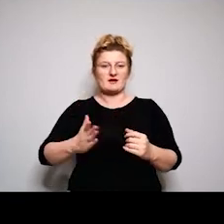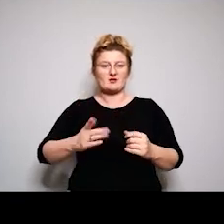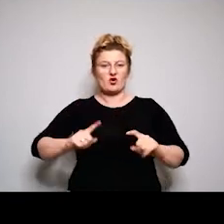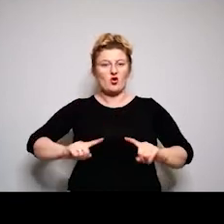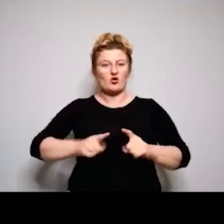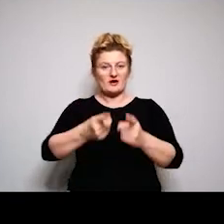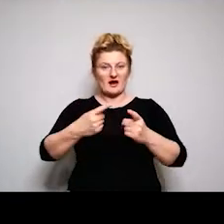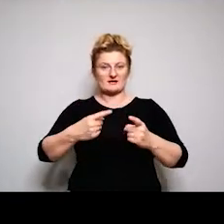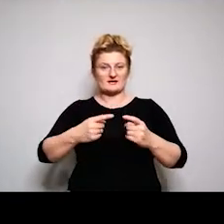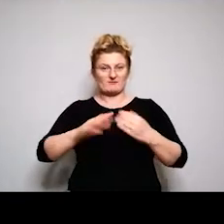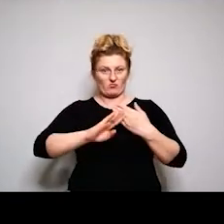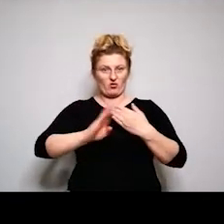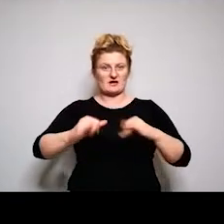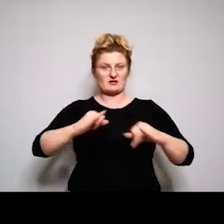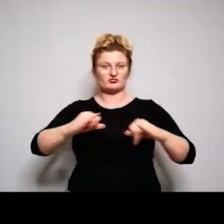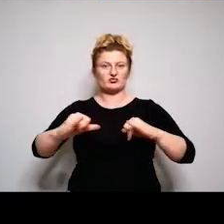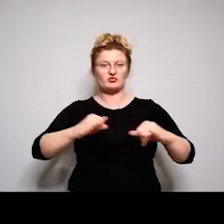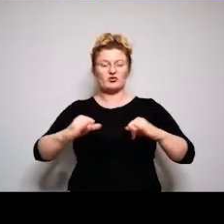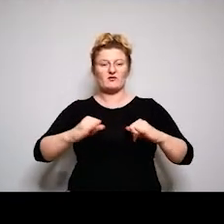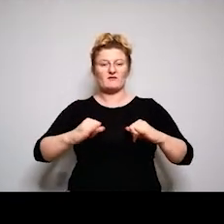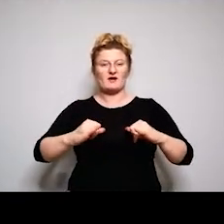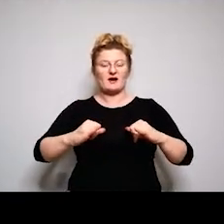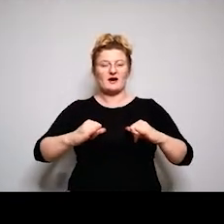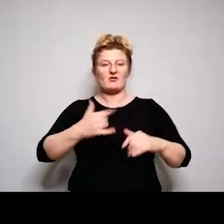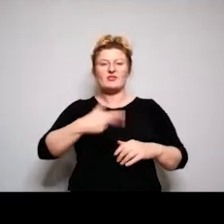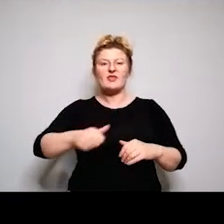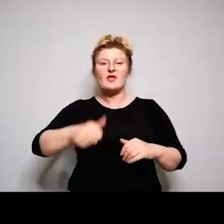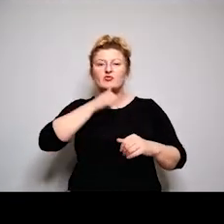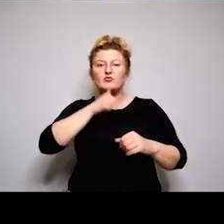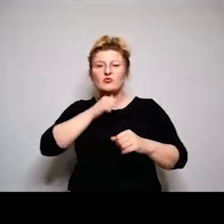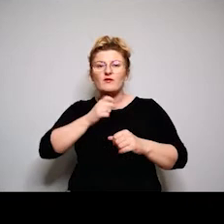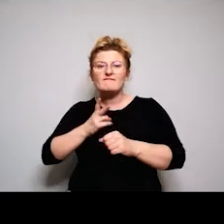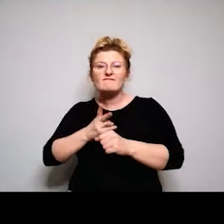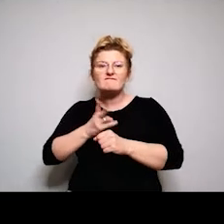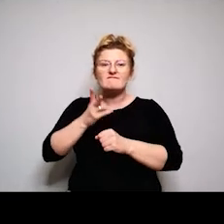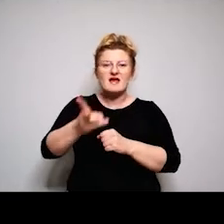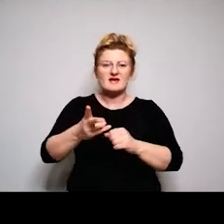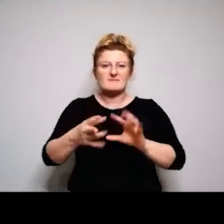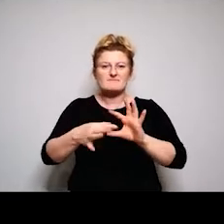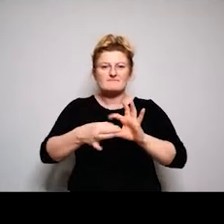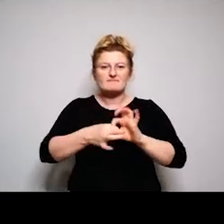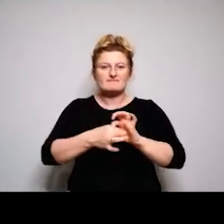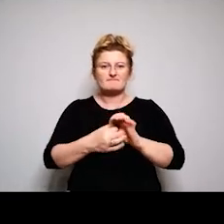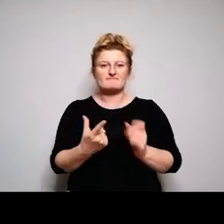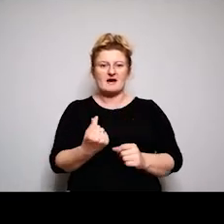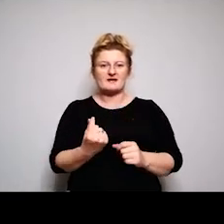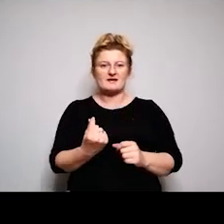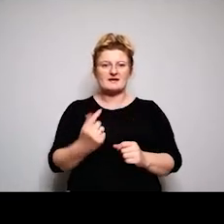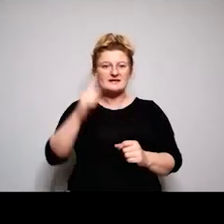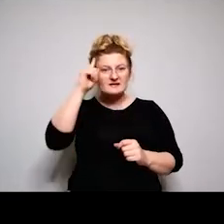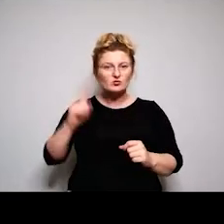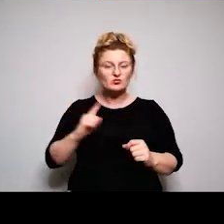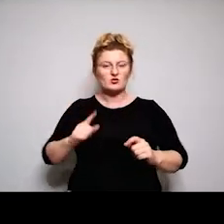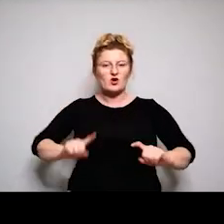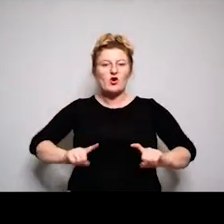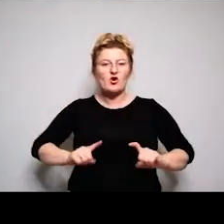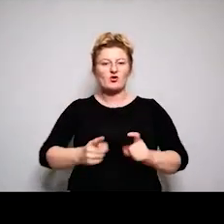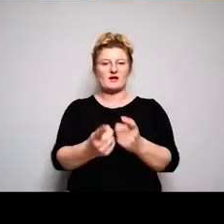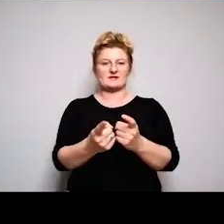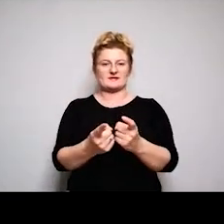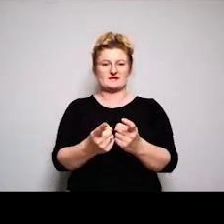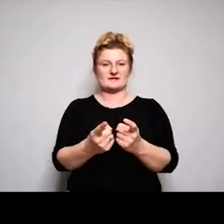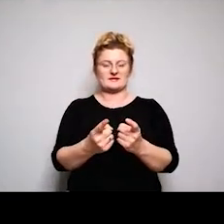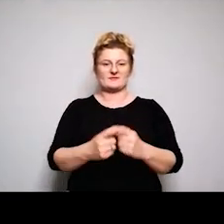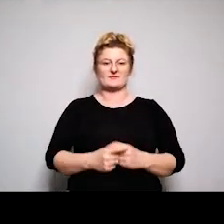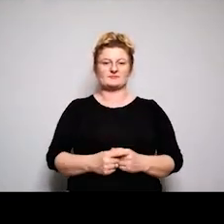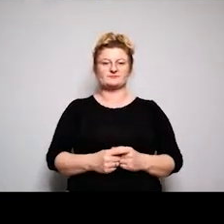that's another thing we realize. If we are not aligned or supported or in partnership with public institutions, we're not going to